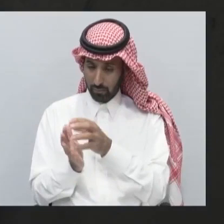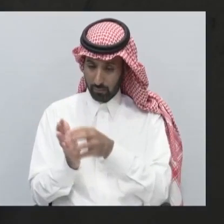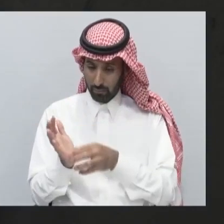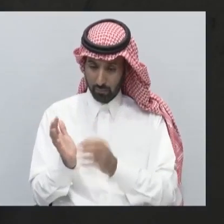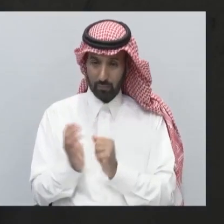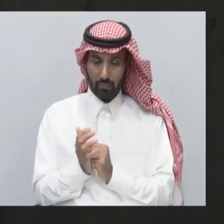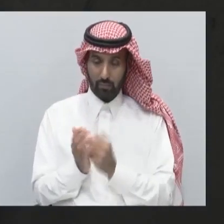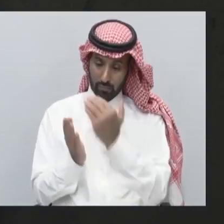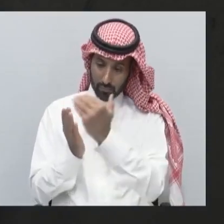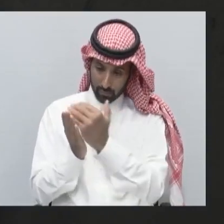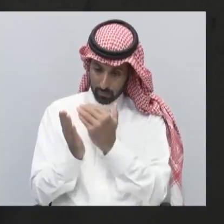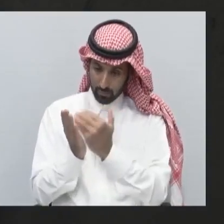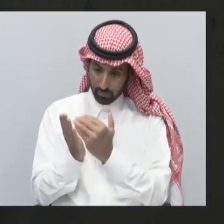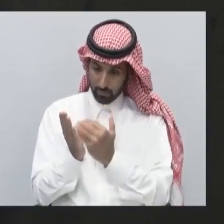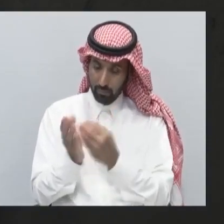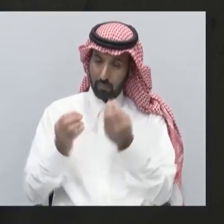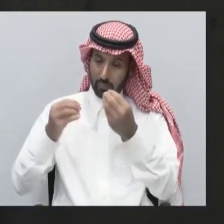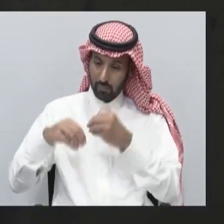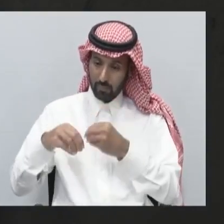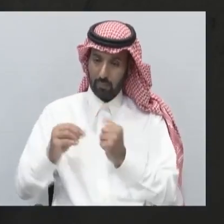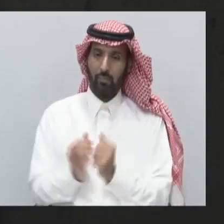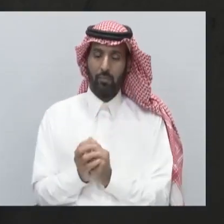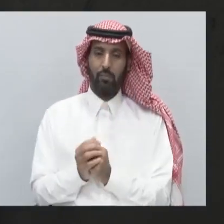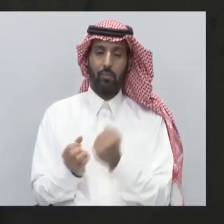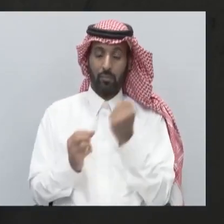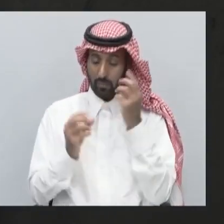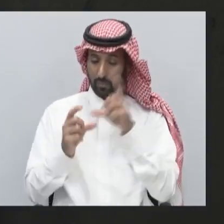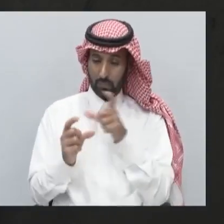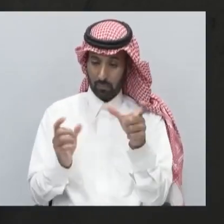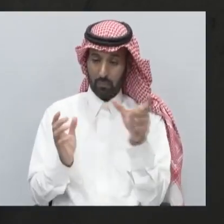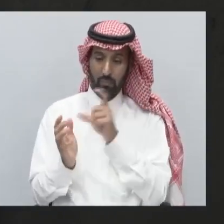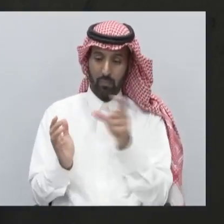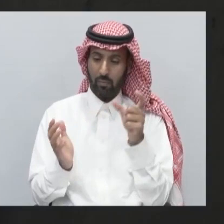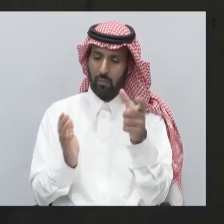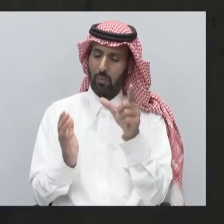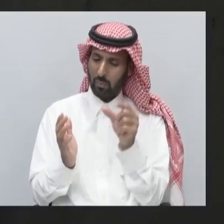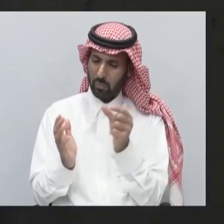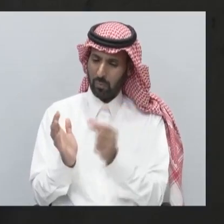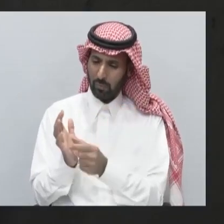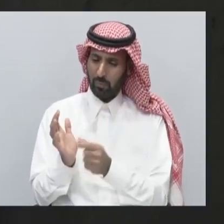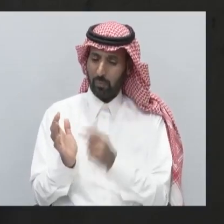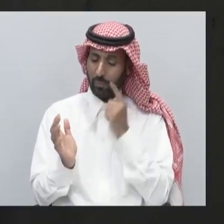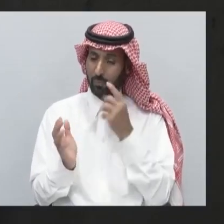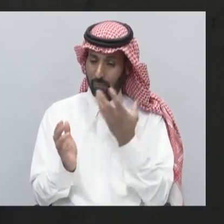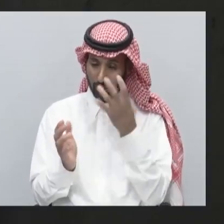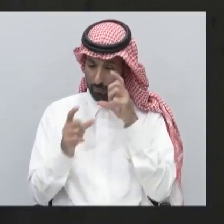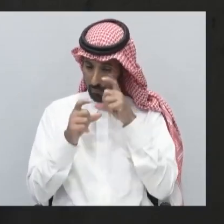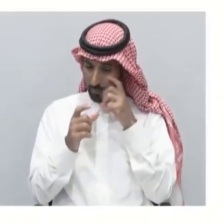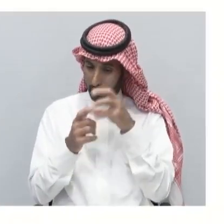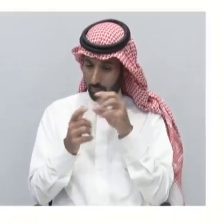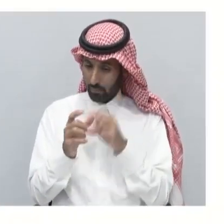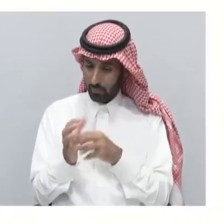What do we mean by elaboration? We will add more sentences, more short forms, more emoticons or